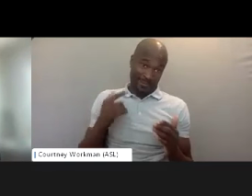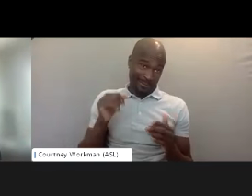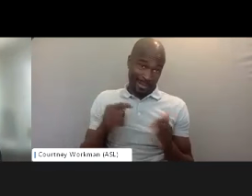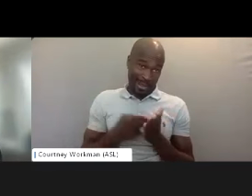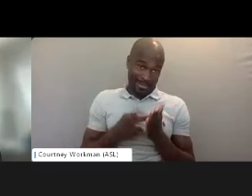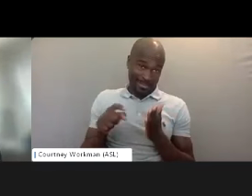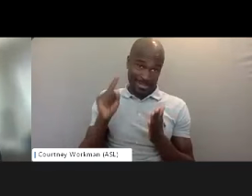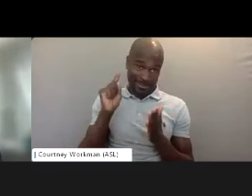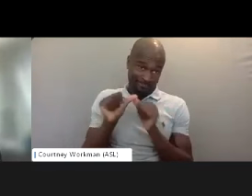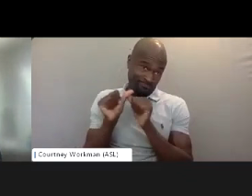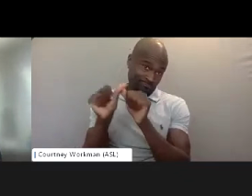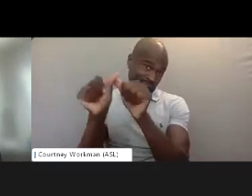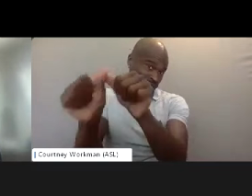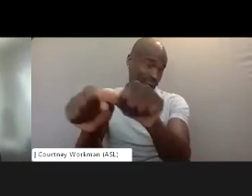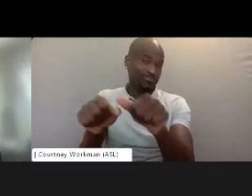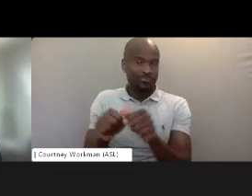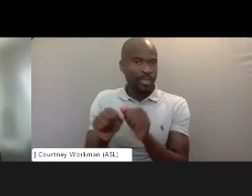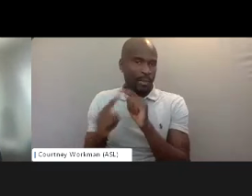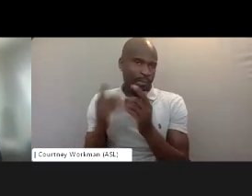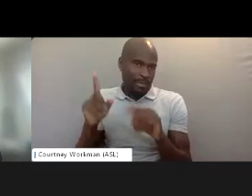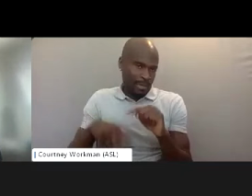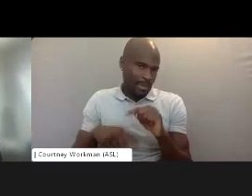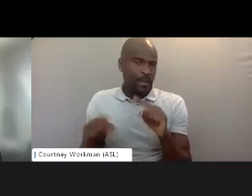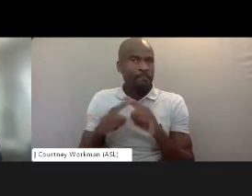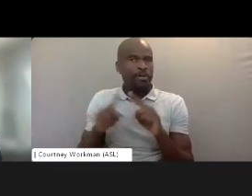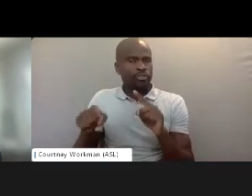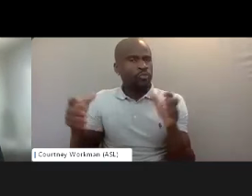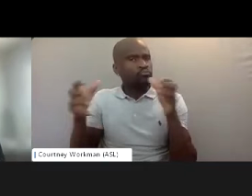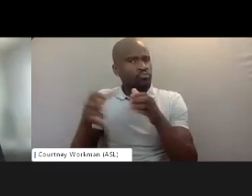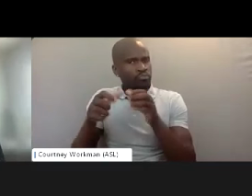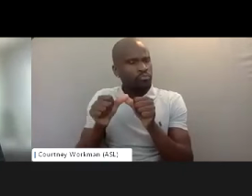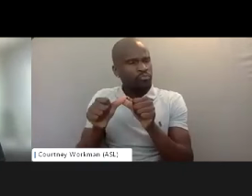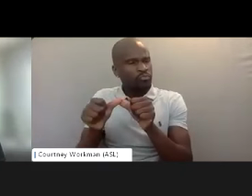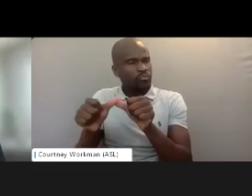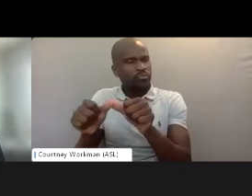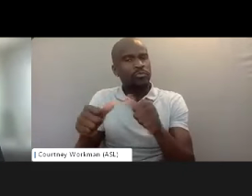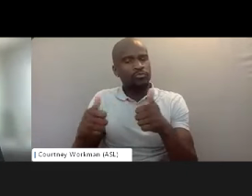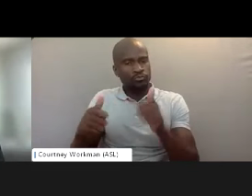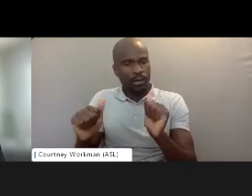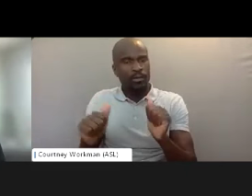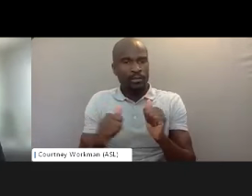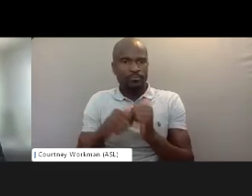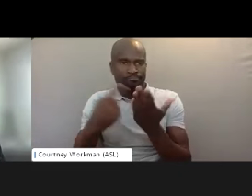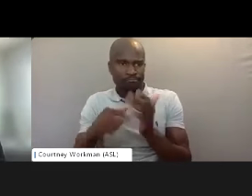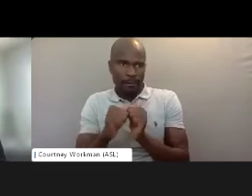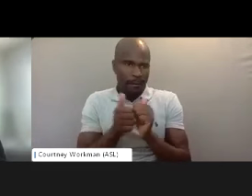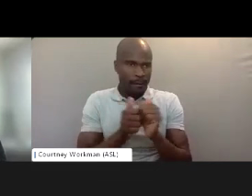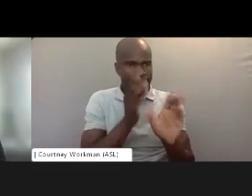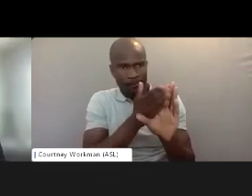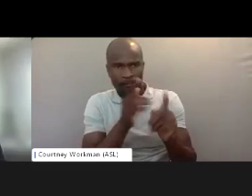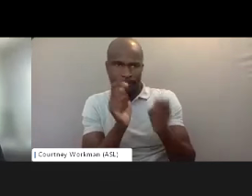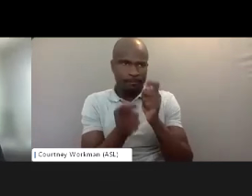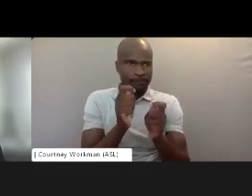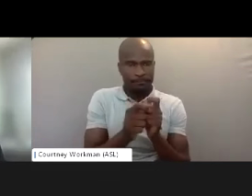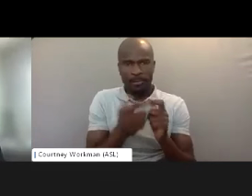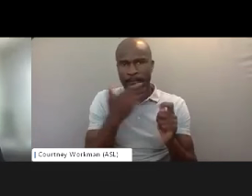periodically to make sure that they are up to date and continue that communication around mental health. So that was a very brief overview, a couple questions we're going to